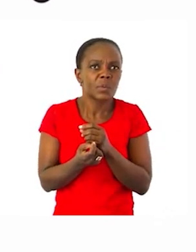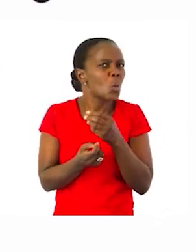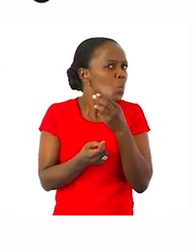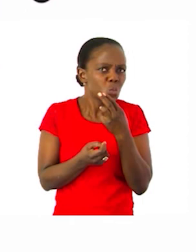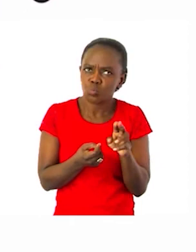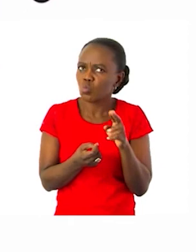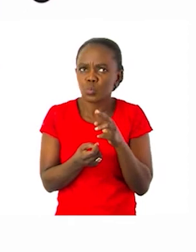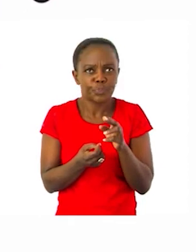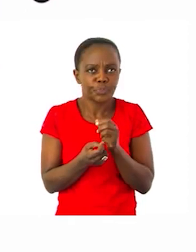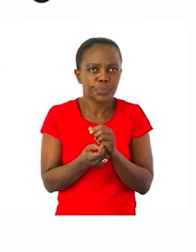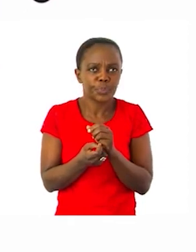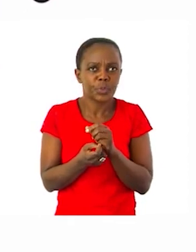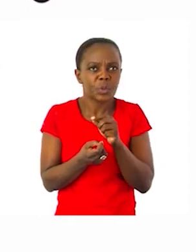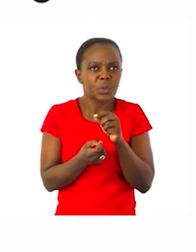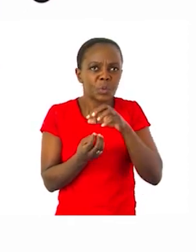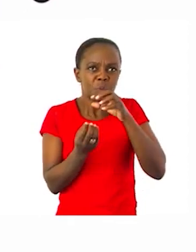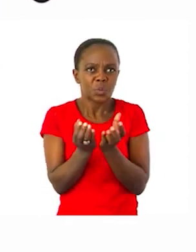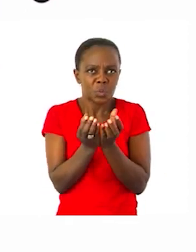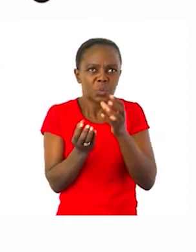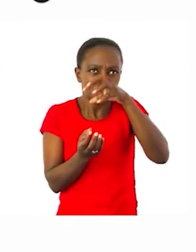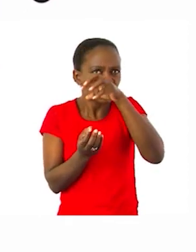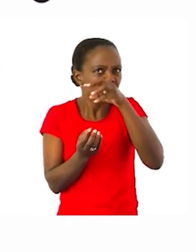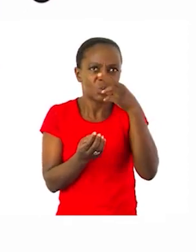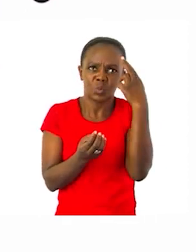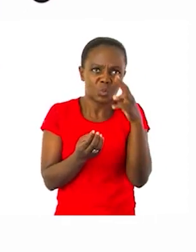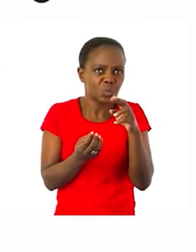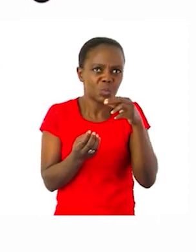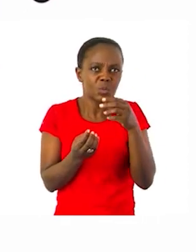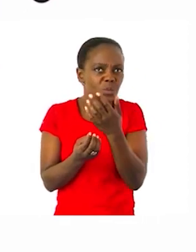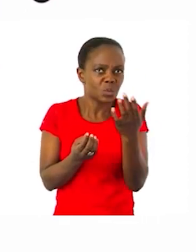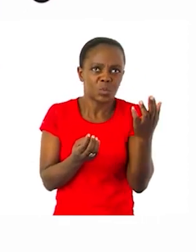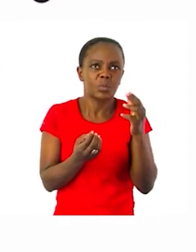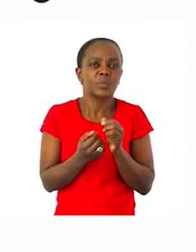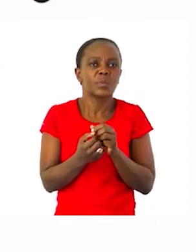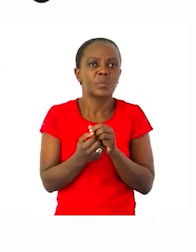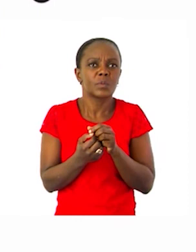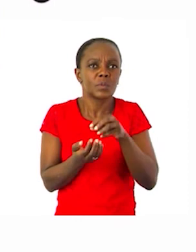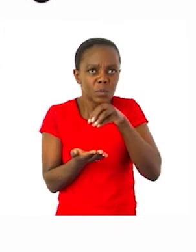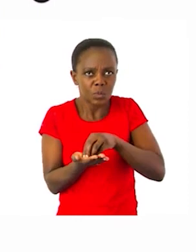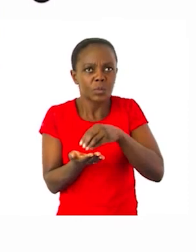No, so it is an uncountable noun. So you're going to write a U.